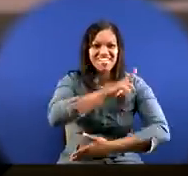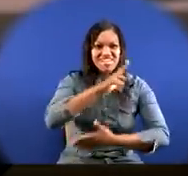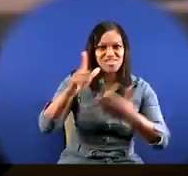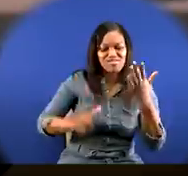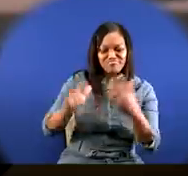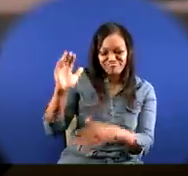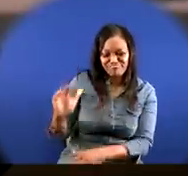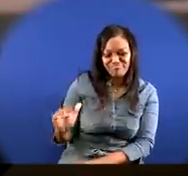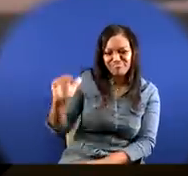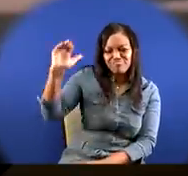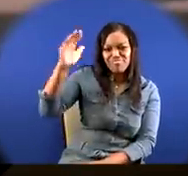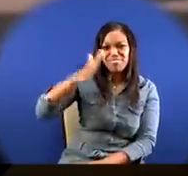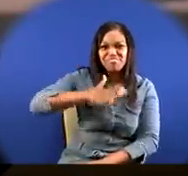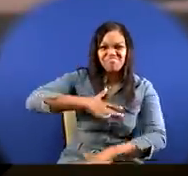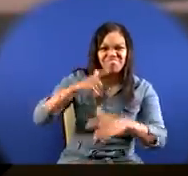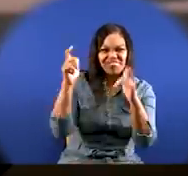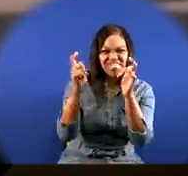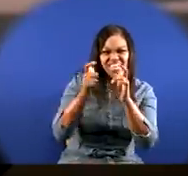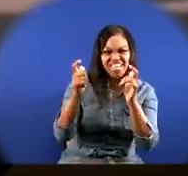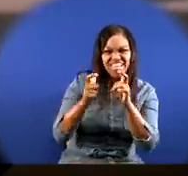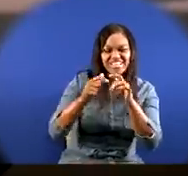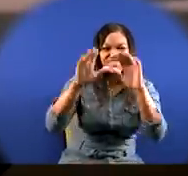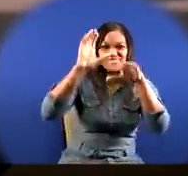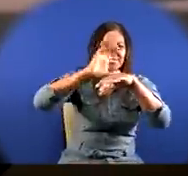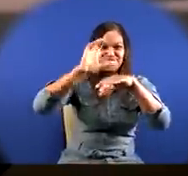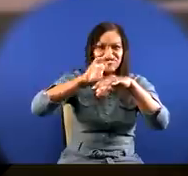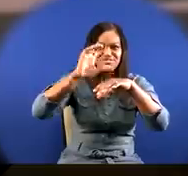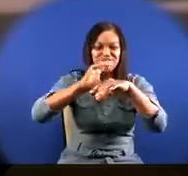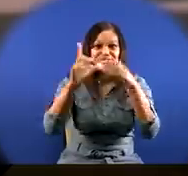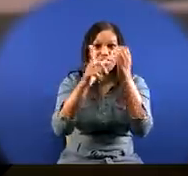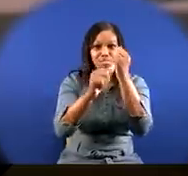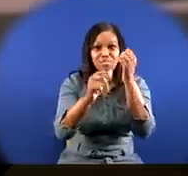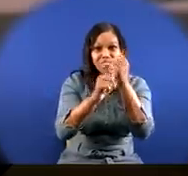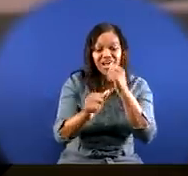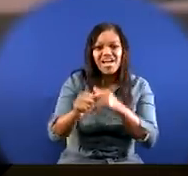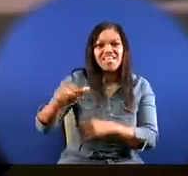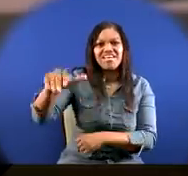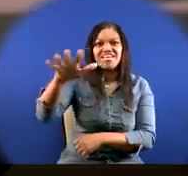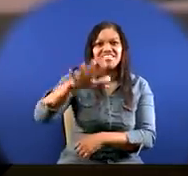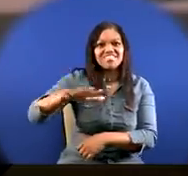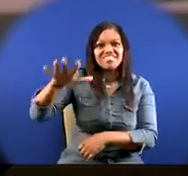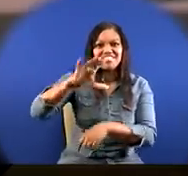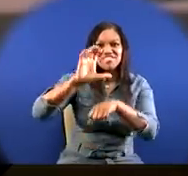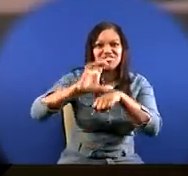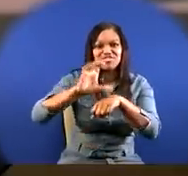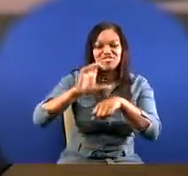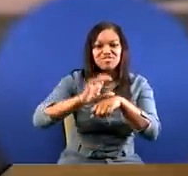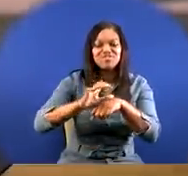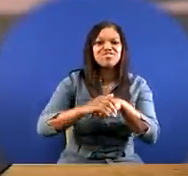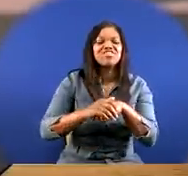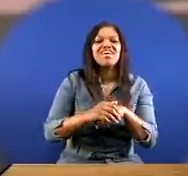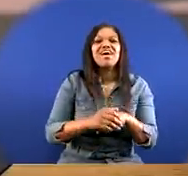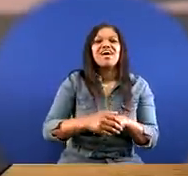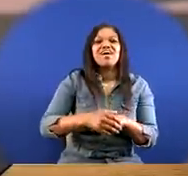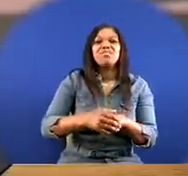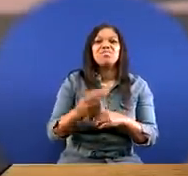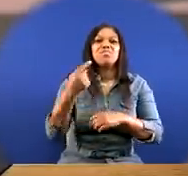Growing up in my little church in Louisiana where I was born, they used to sing, "It's Another Day's